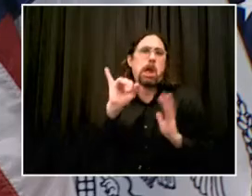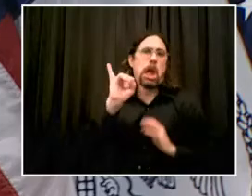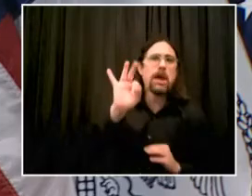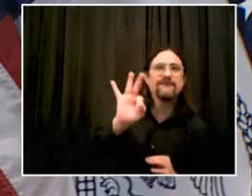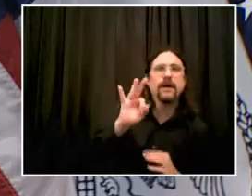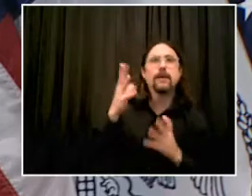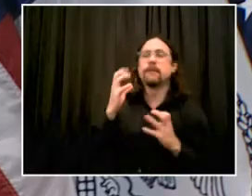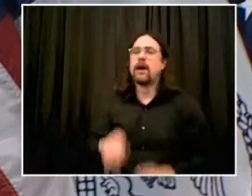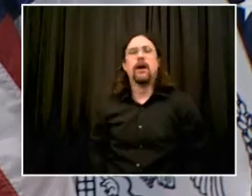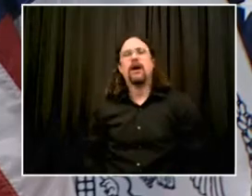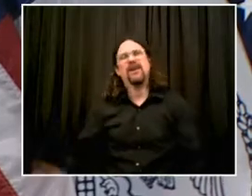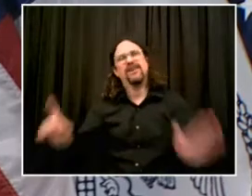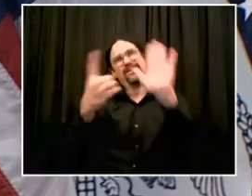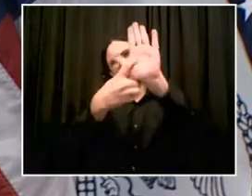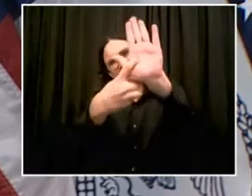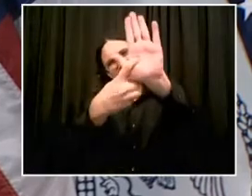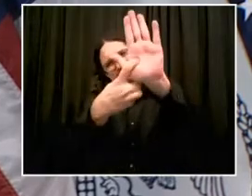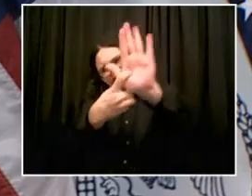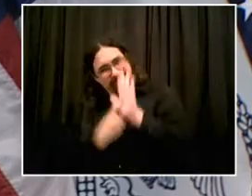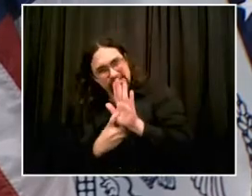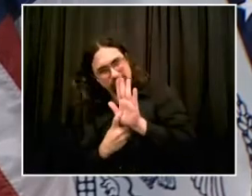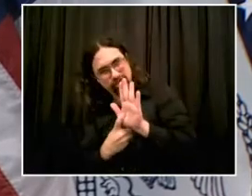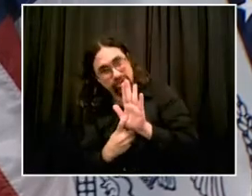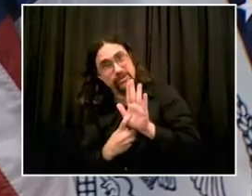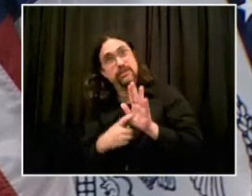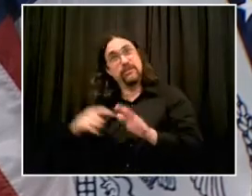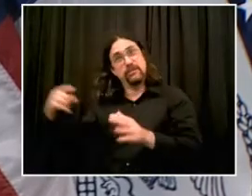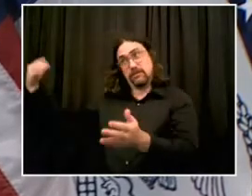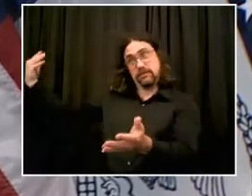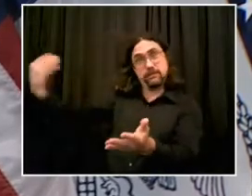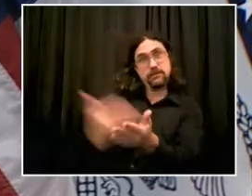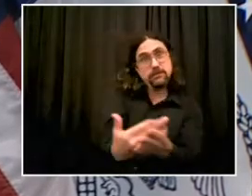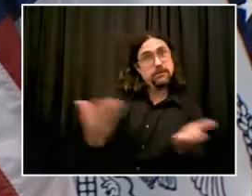safety of New Yorkers. So if you come here, please